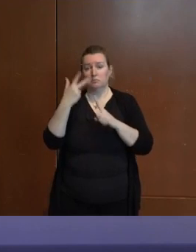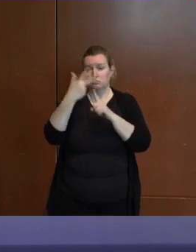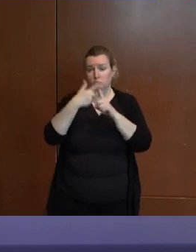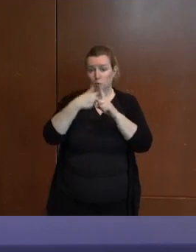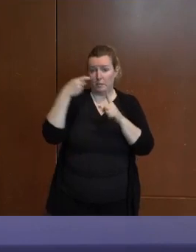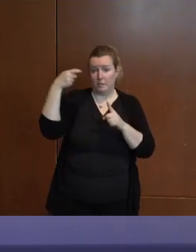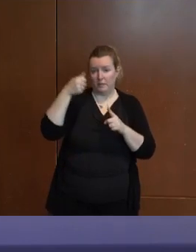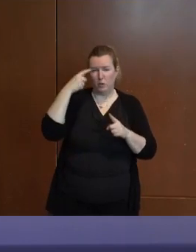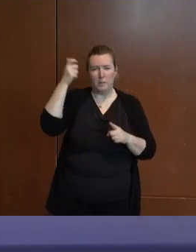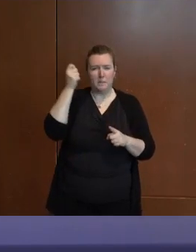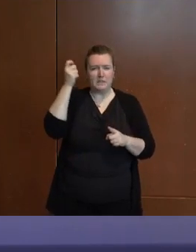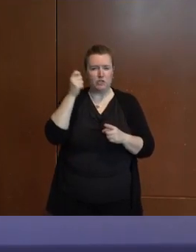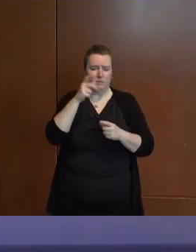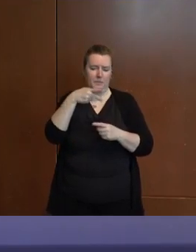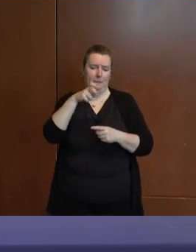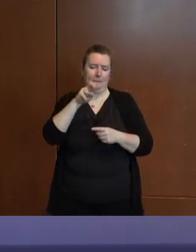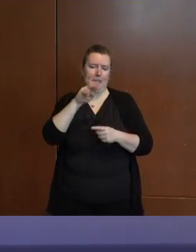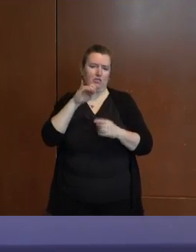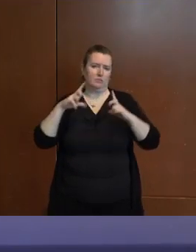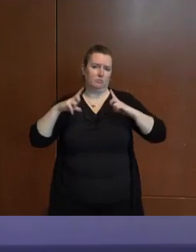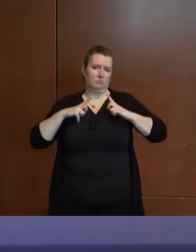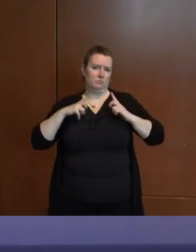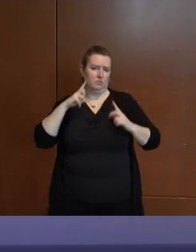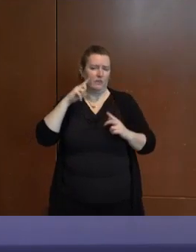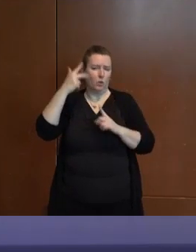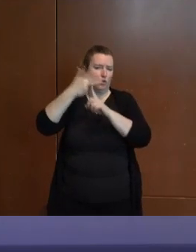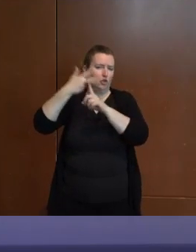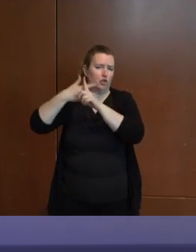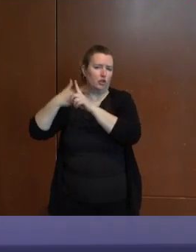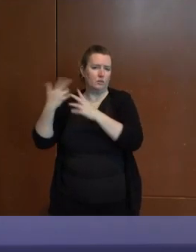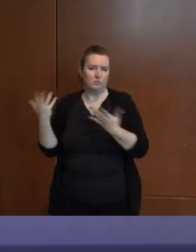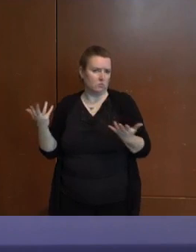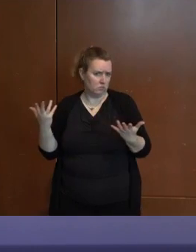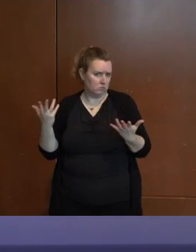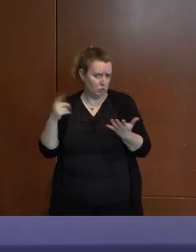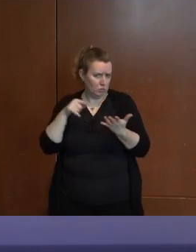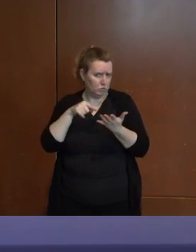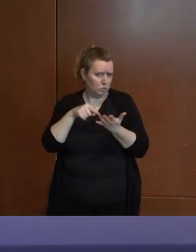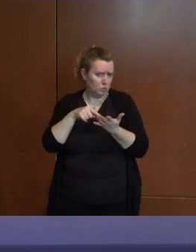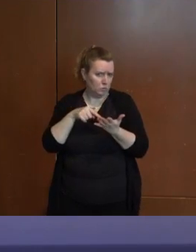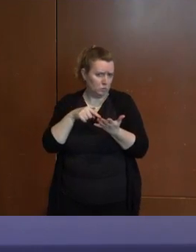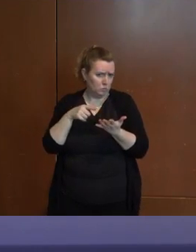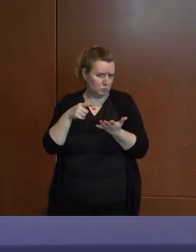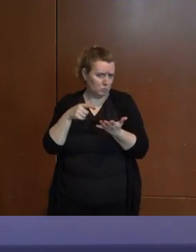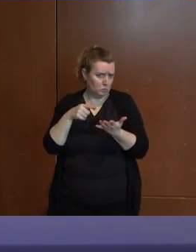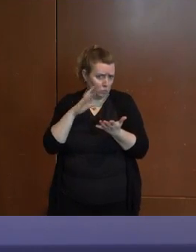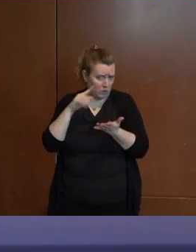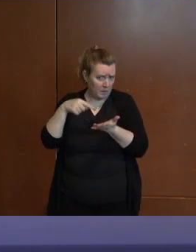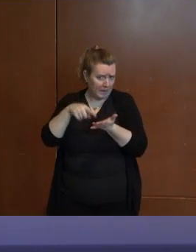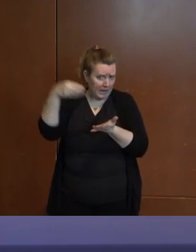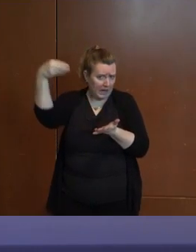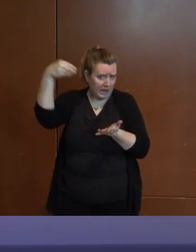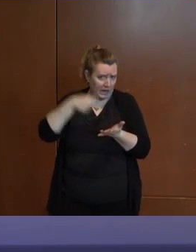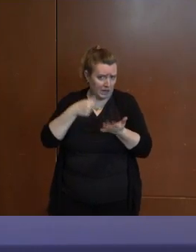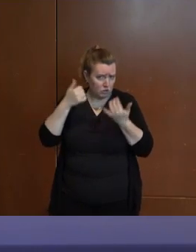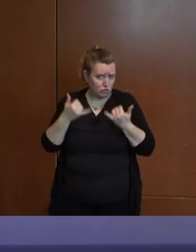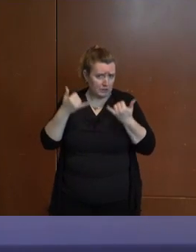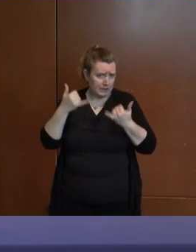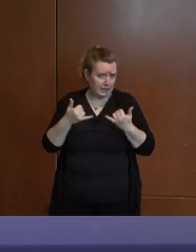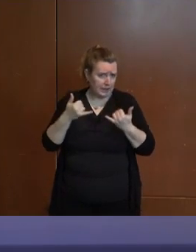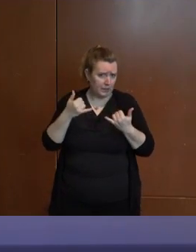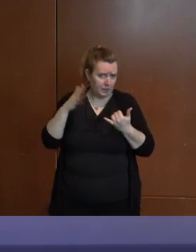if so, what's your guidance on cash flow over the next several weeks and months? And earlier you